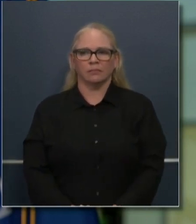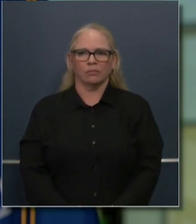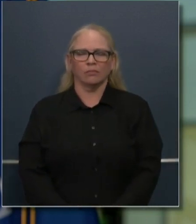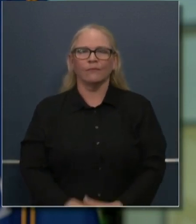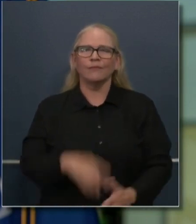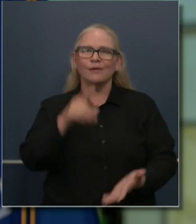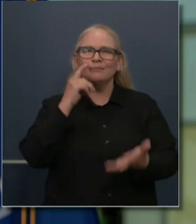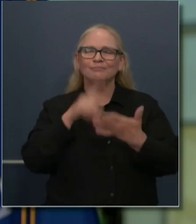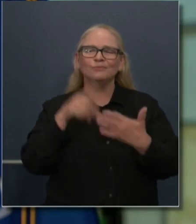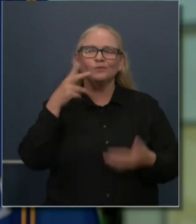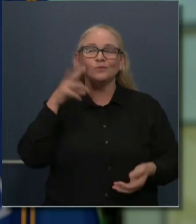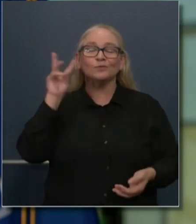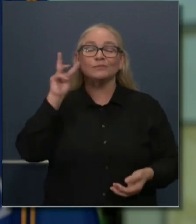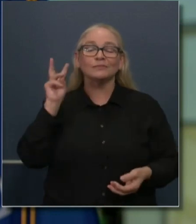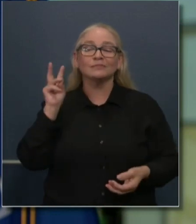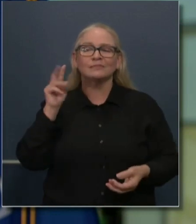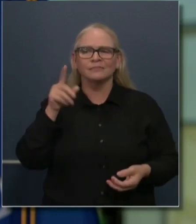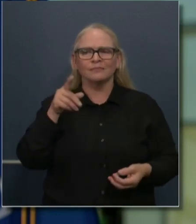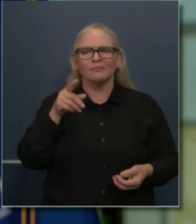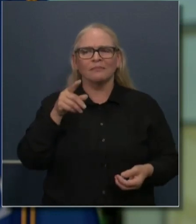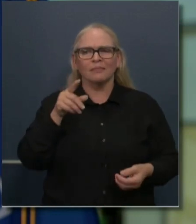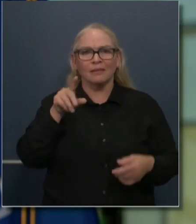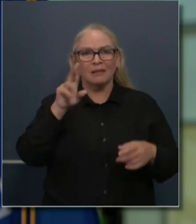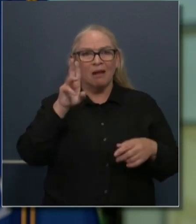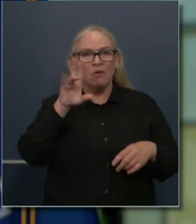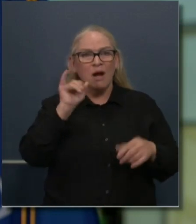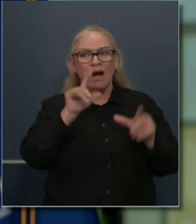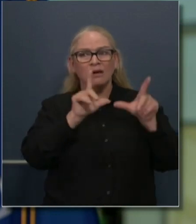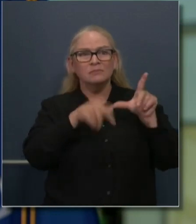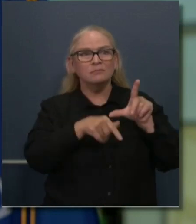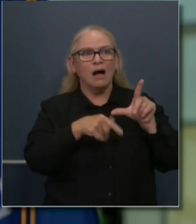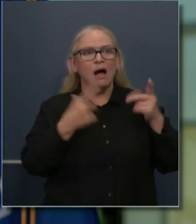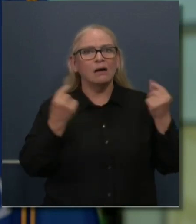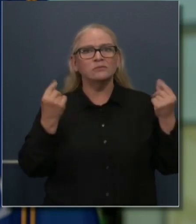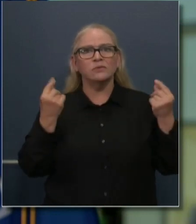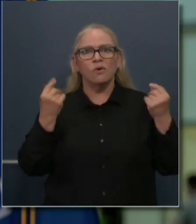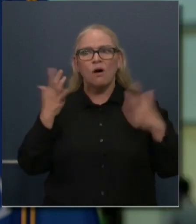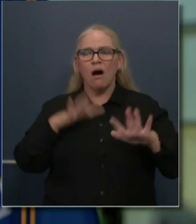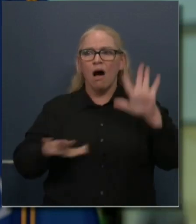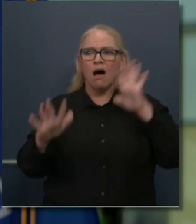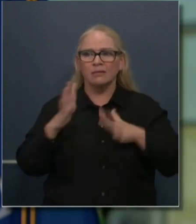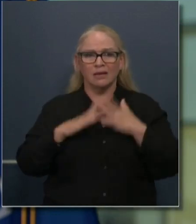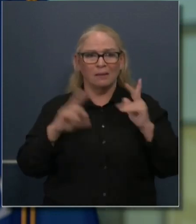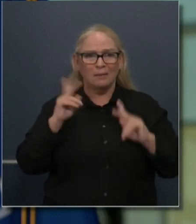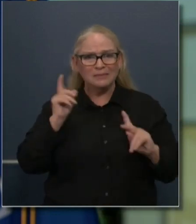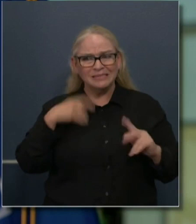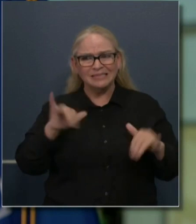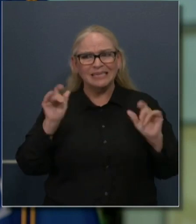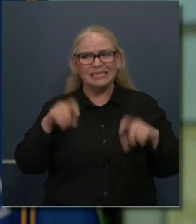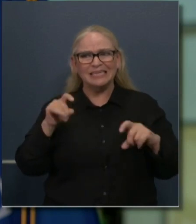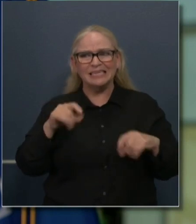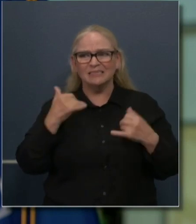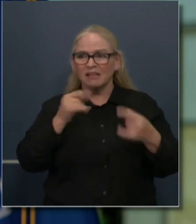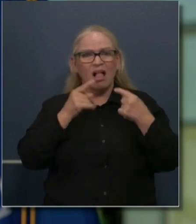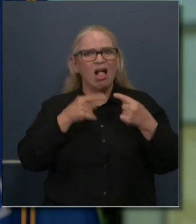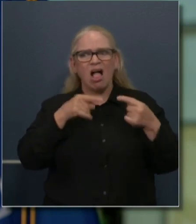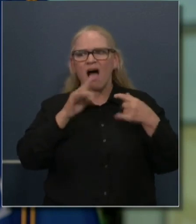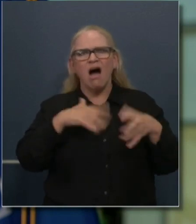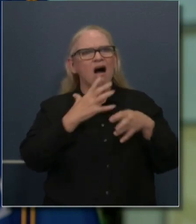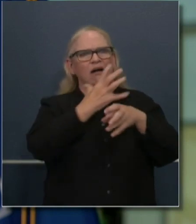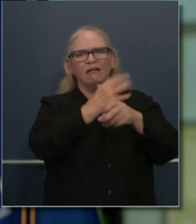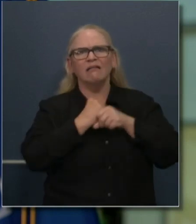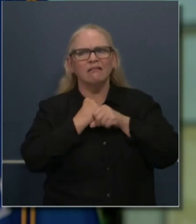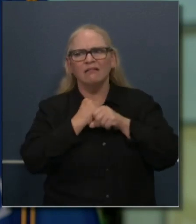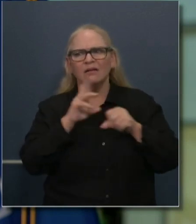additional unemployment set to expire. And on top of that, people are still struggling to connect with EDD and get their benefits.